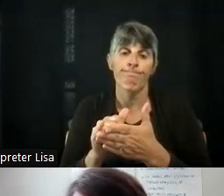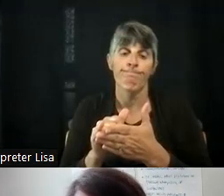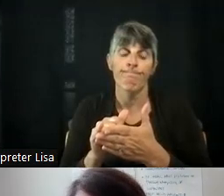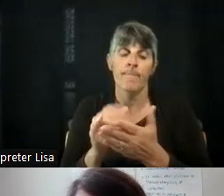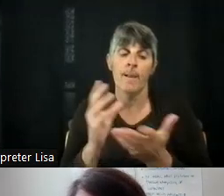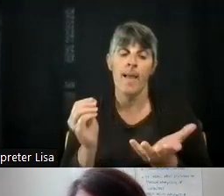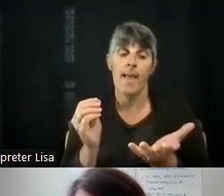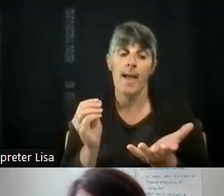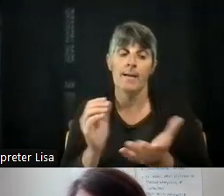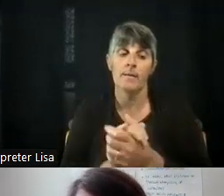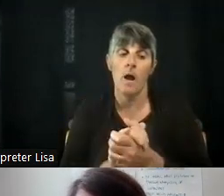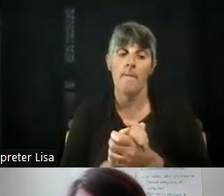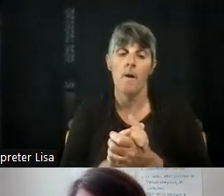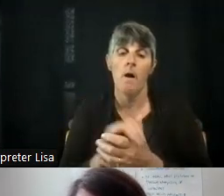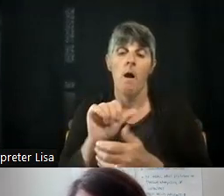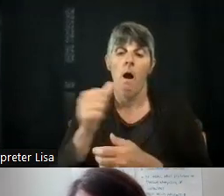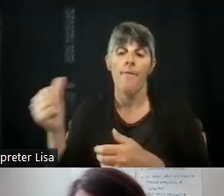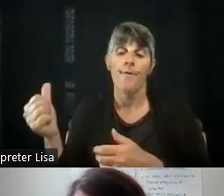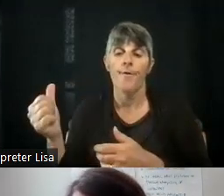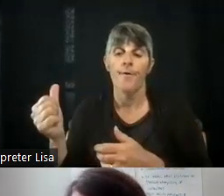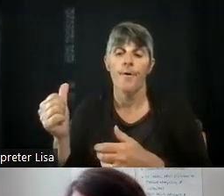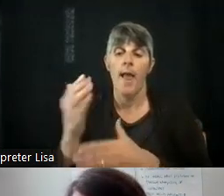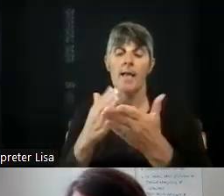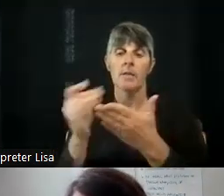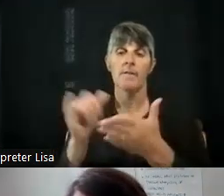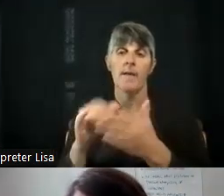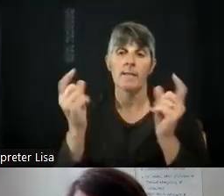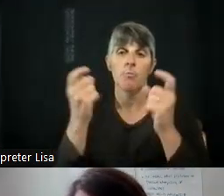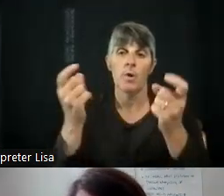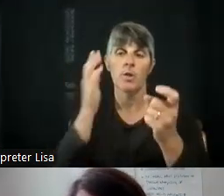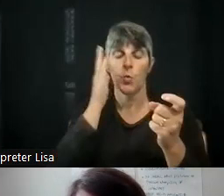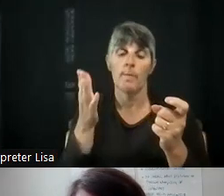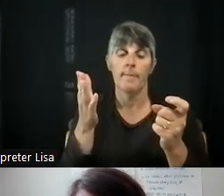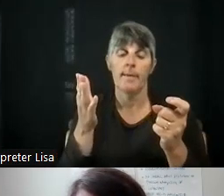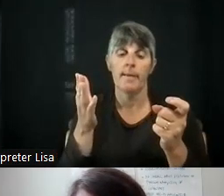and other aspects of that celebration would be